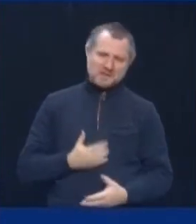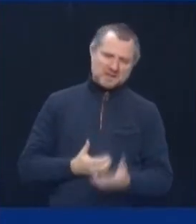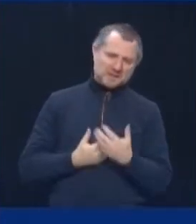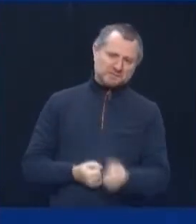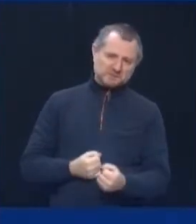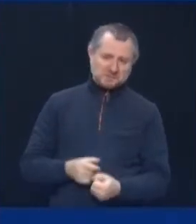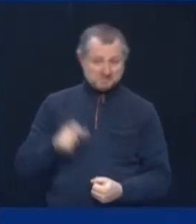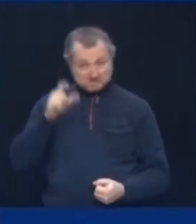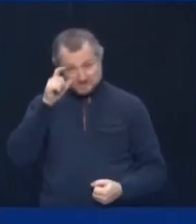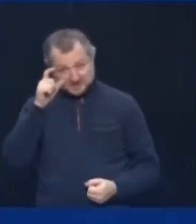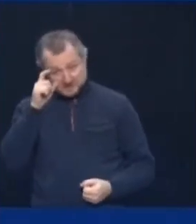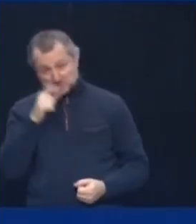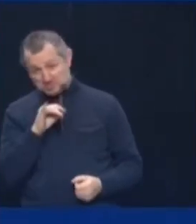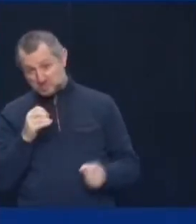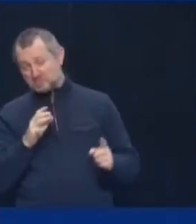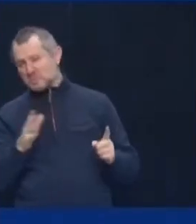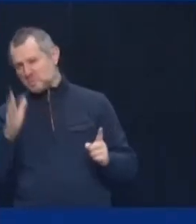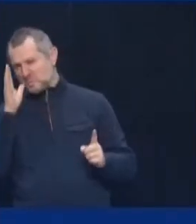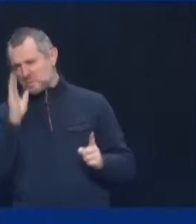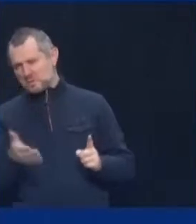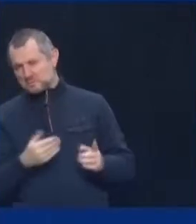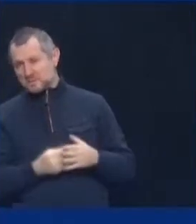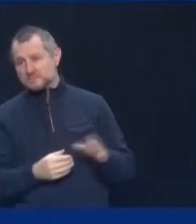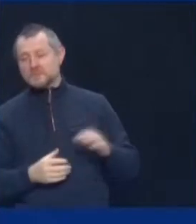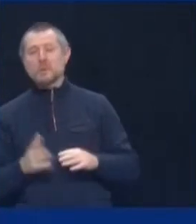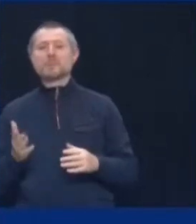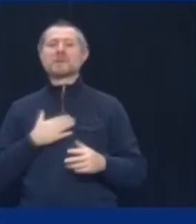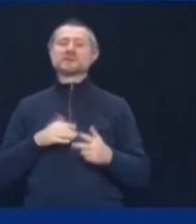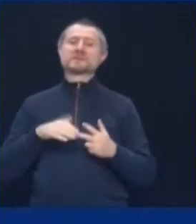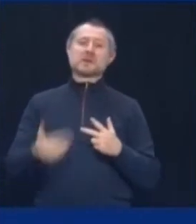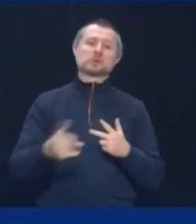will. Next question.